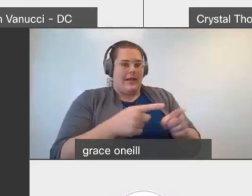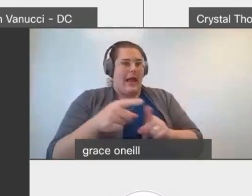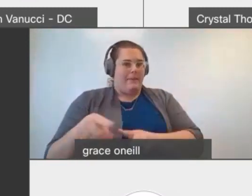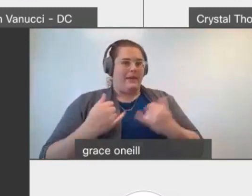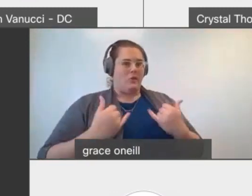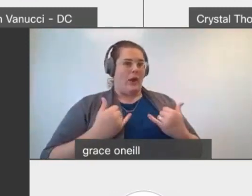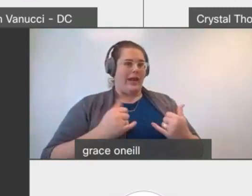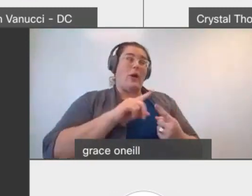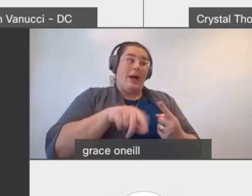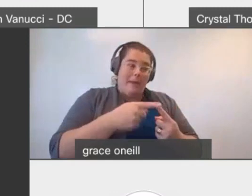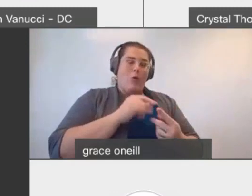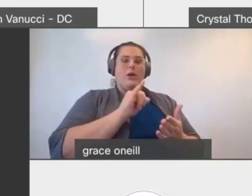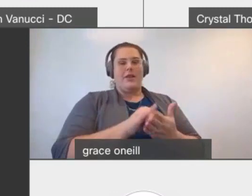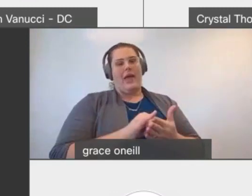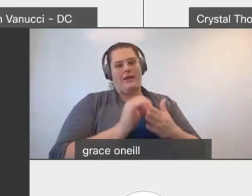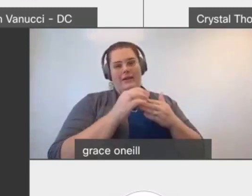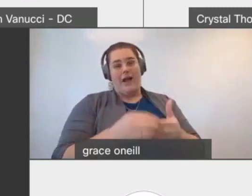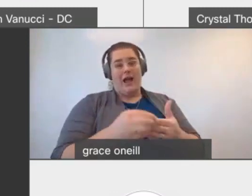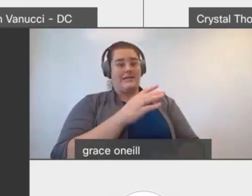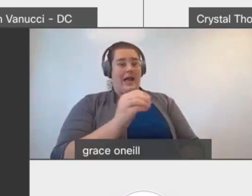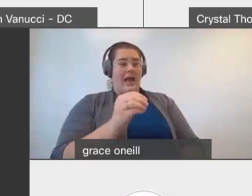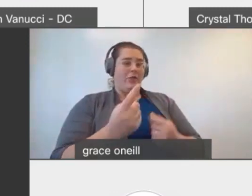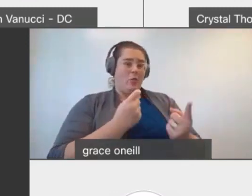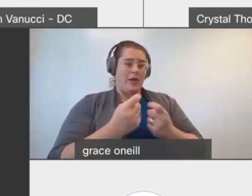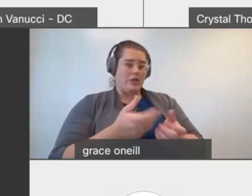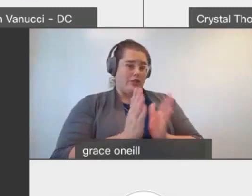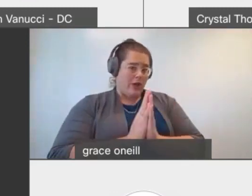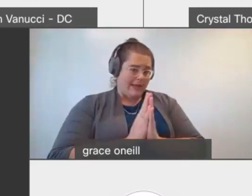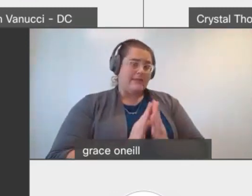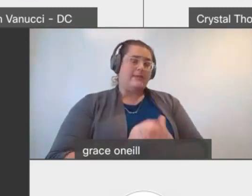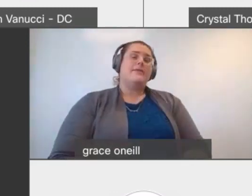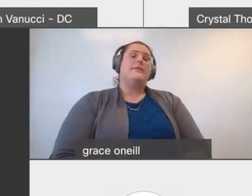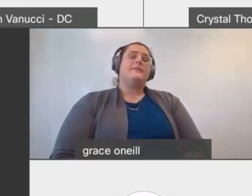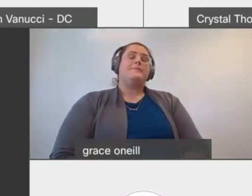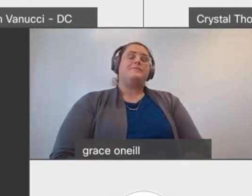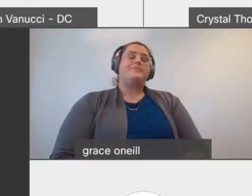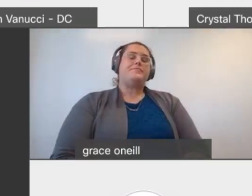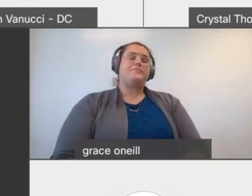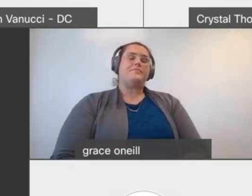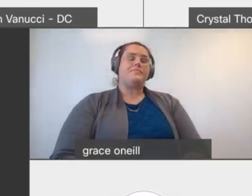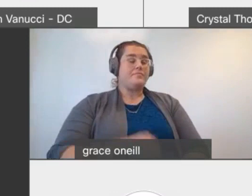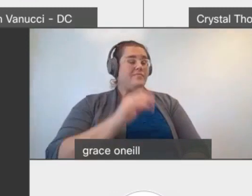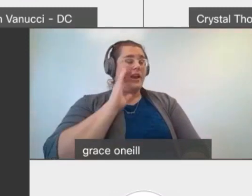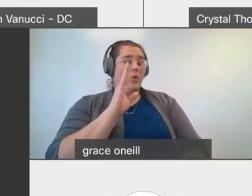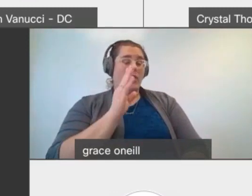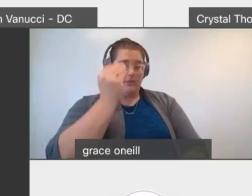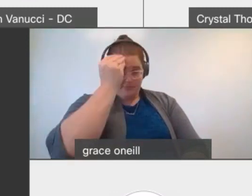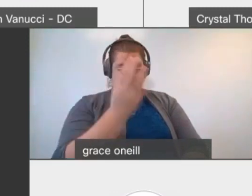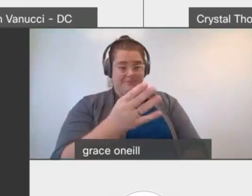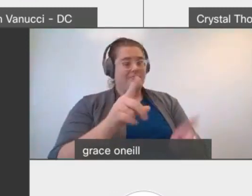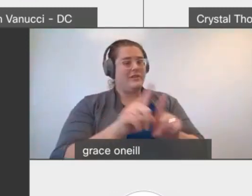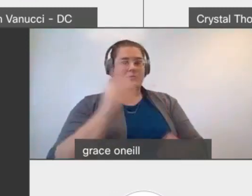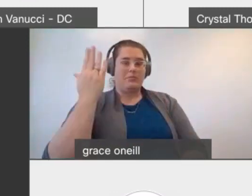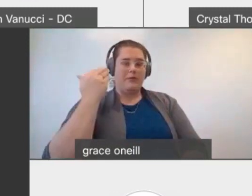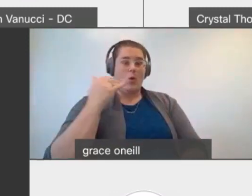this guidance and the questions that are being posed. And I will also state, as I had before, that the decision to